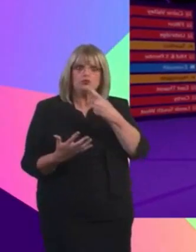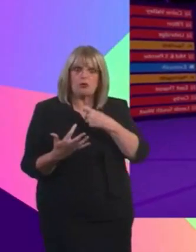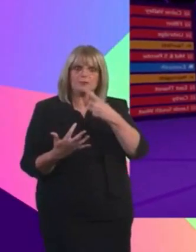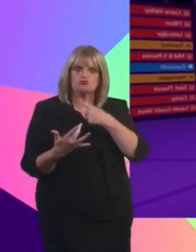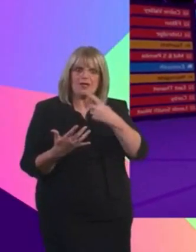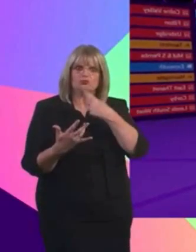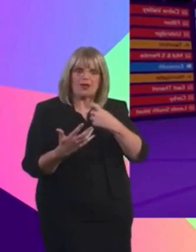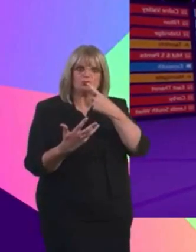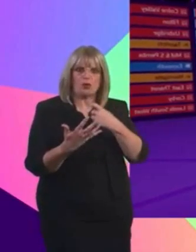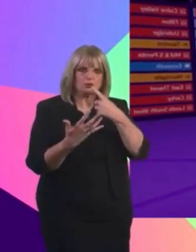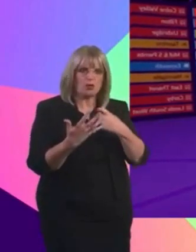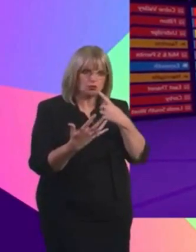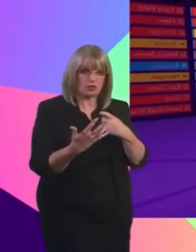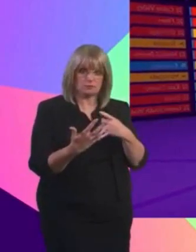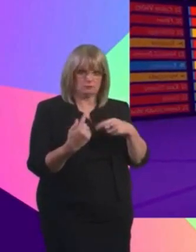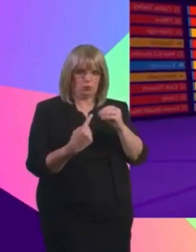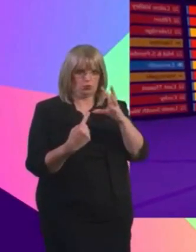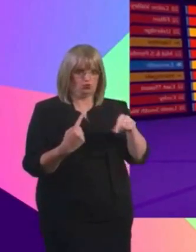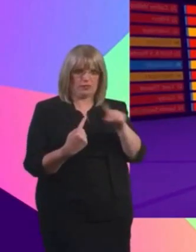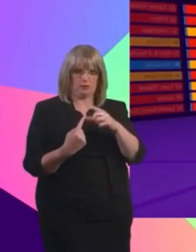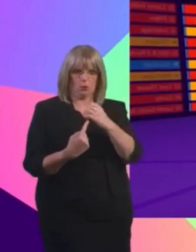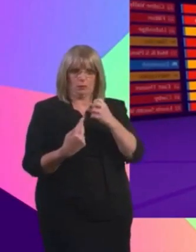Beat, Rutherglen.